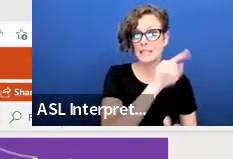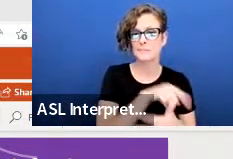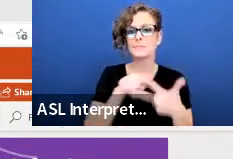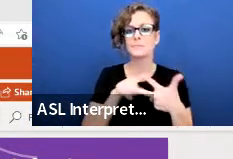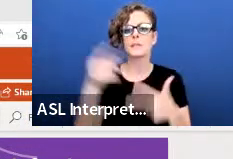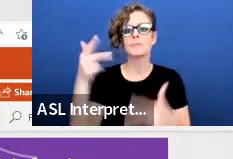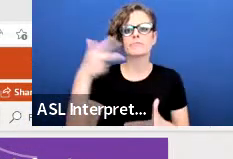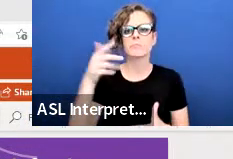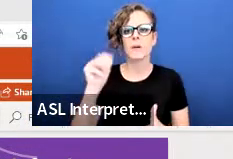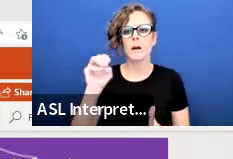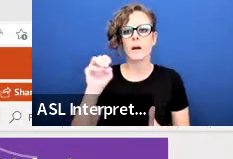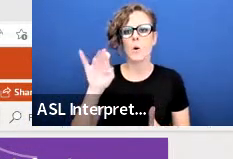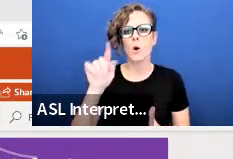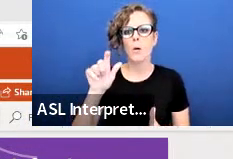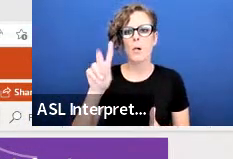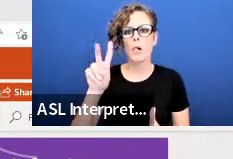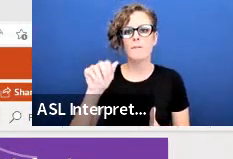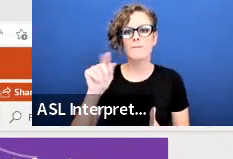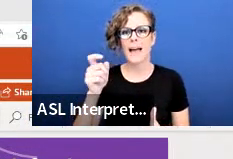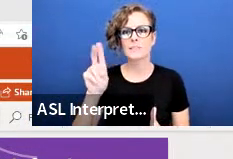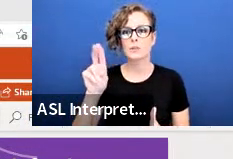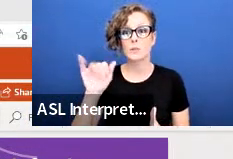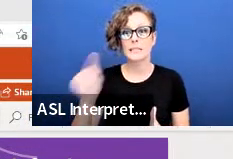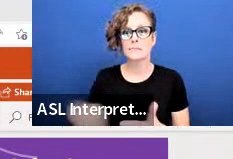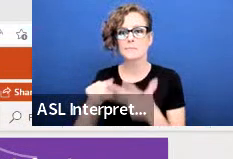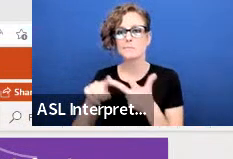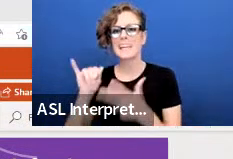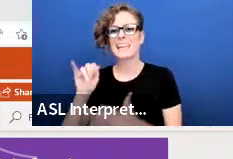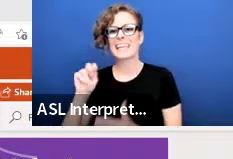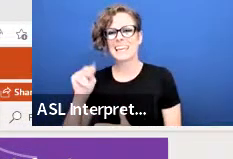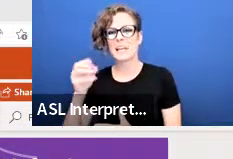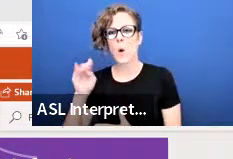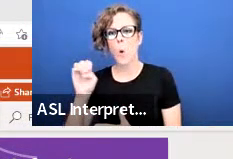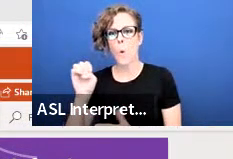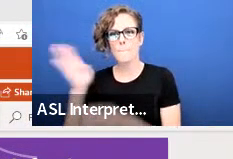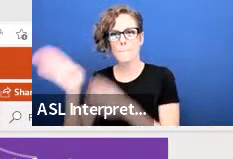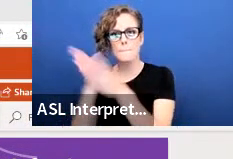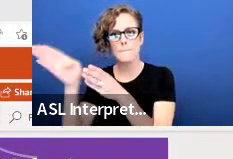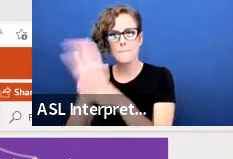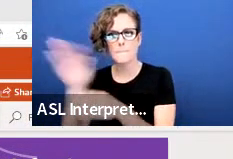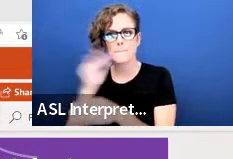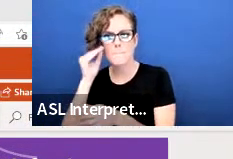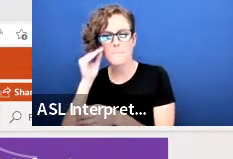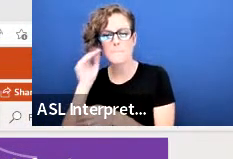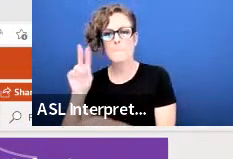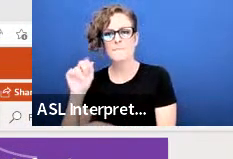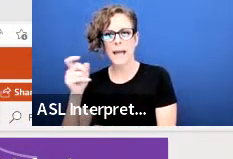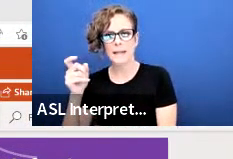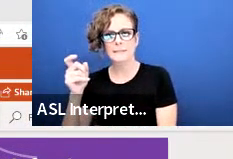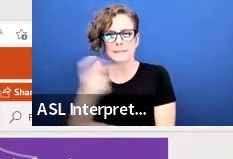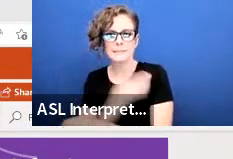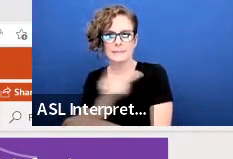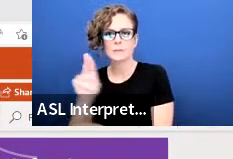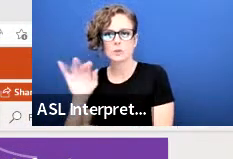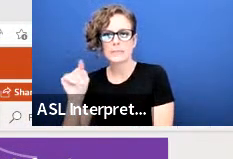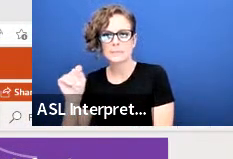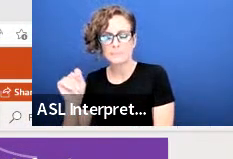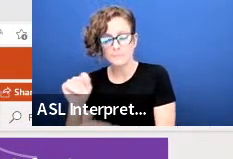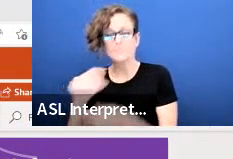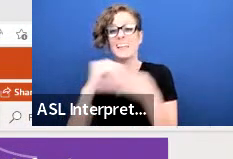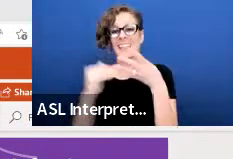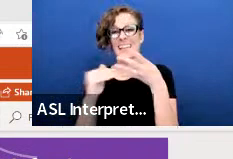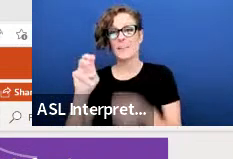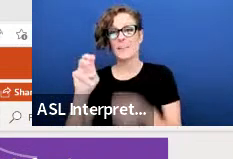unit, and our in-home vax unit. And it got to the point around May where the in-home vaccination service was